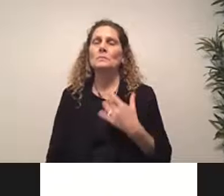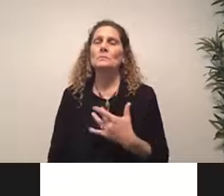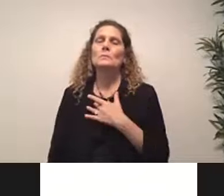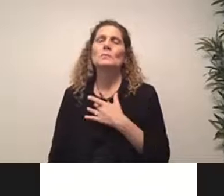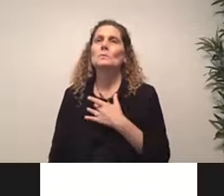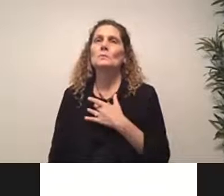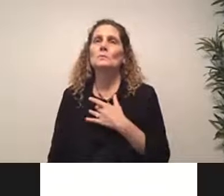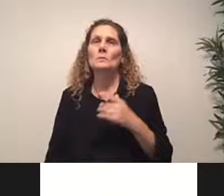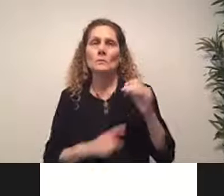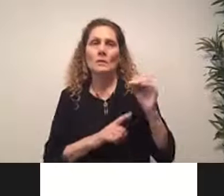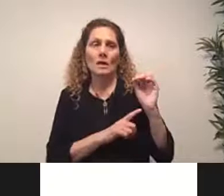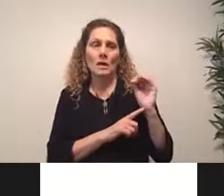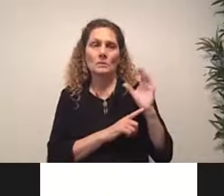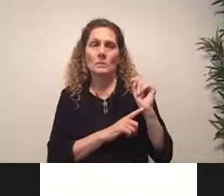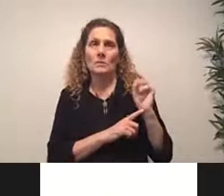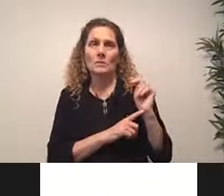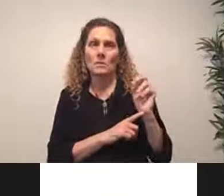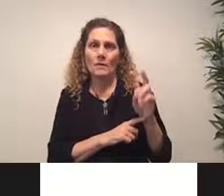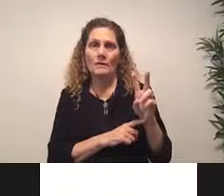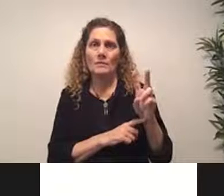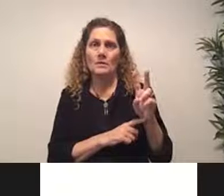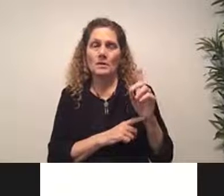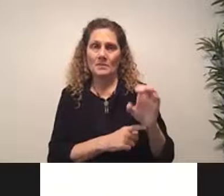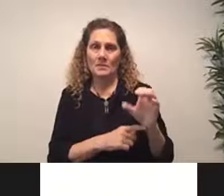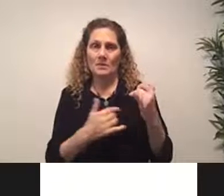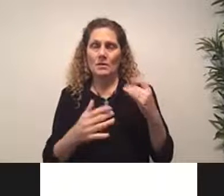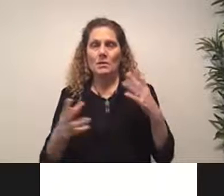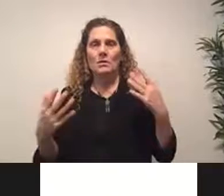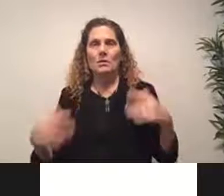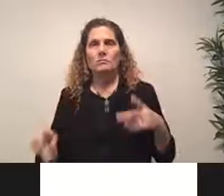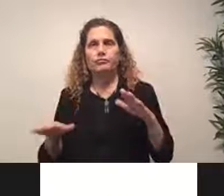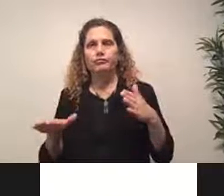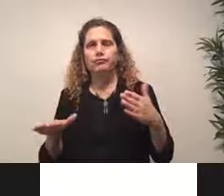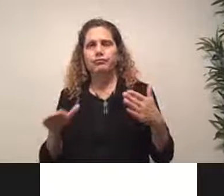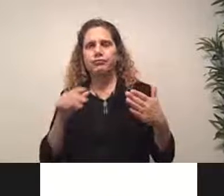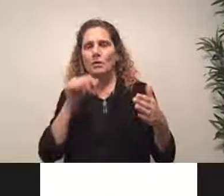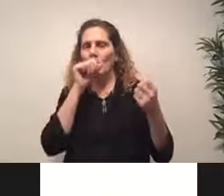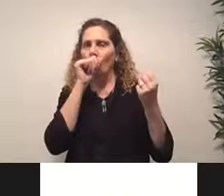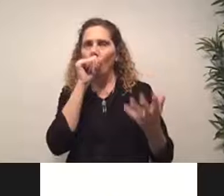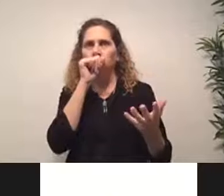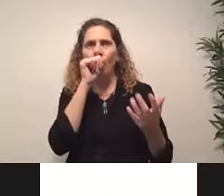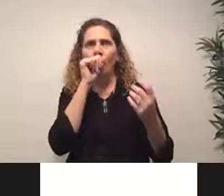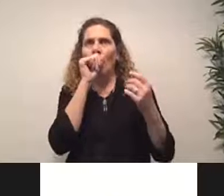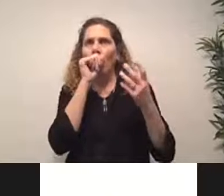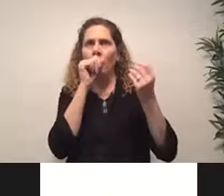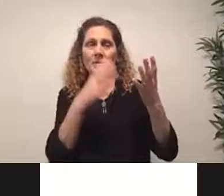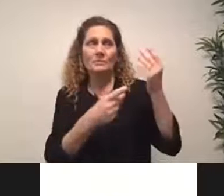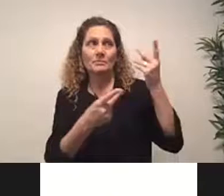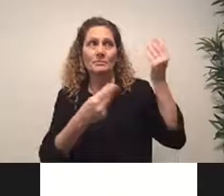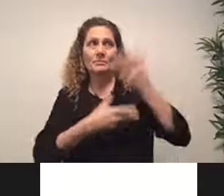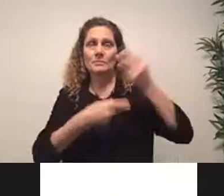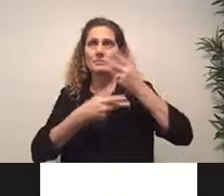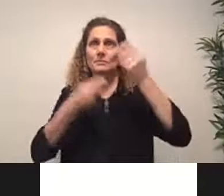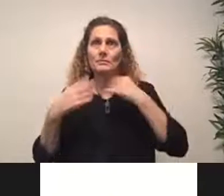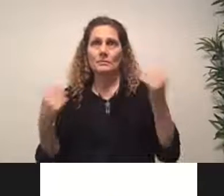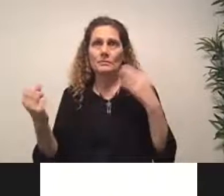are a lagging indicator, but we are seeing daily reported deaths countywide at levels comparable to what we saw in April